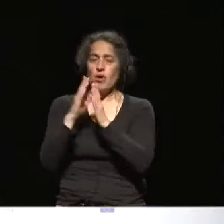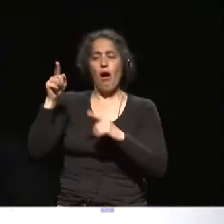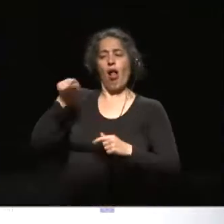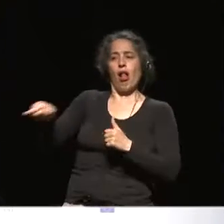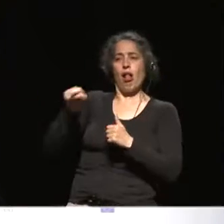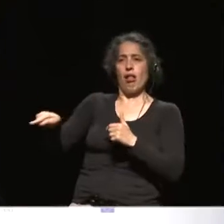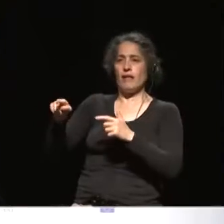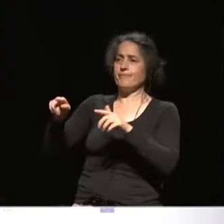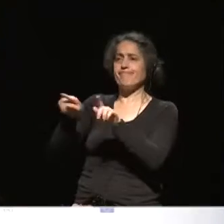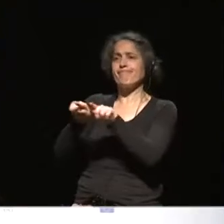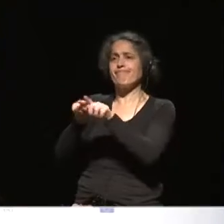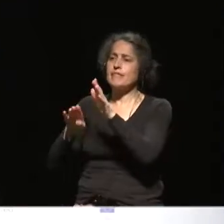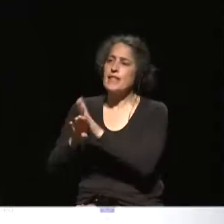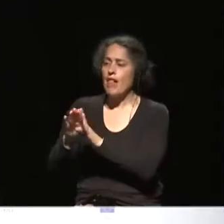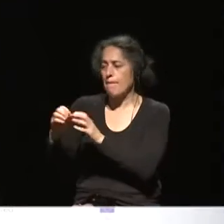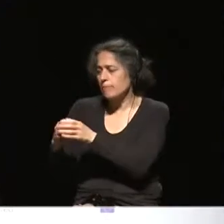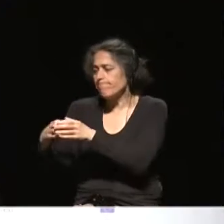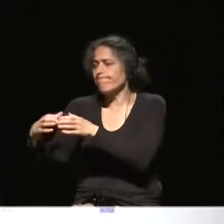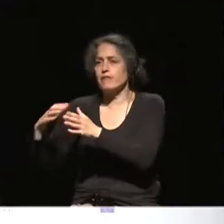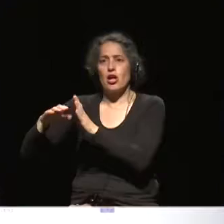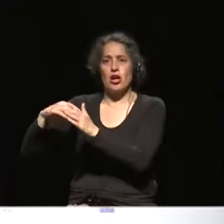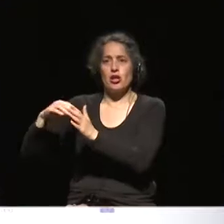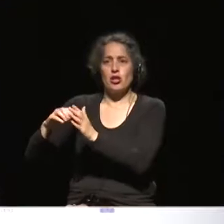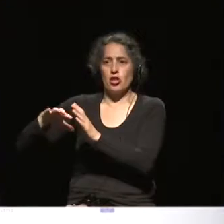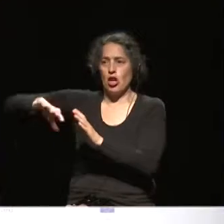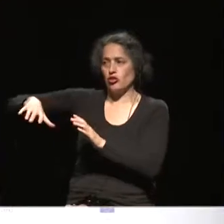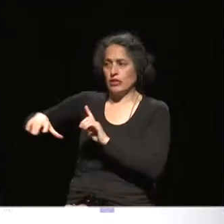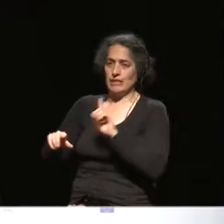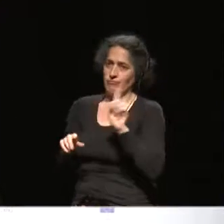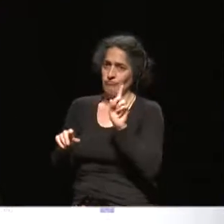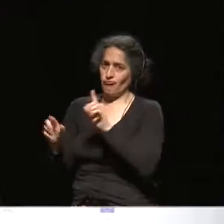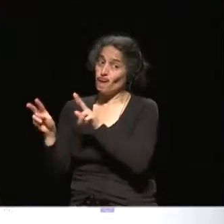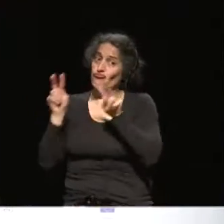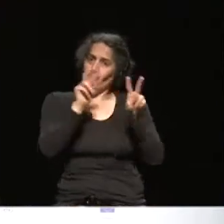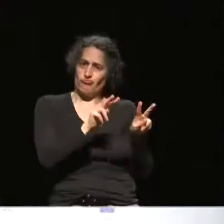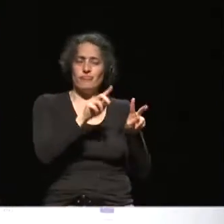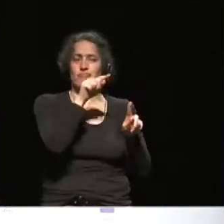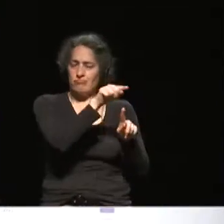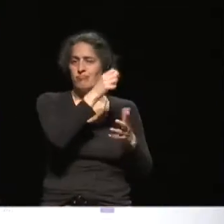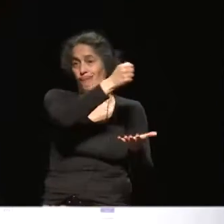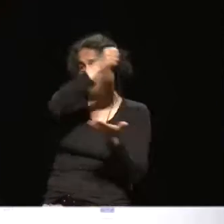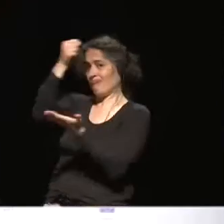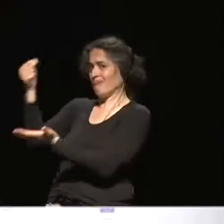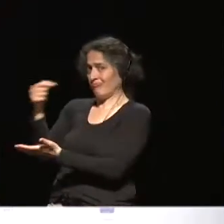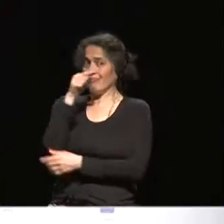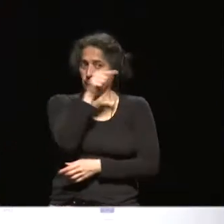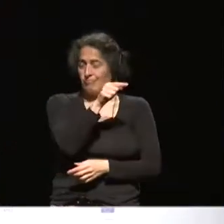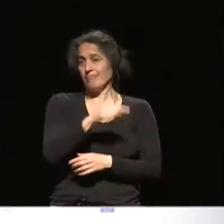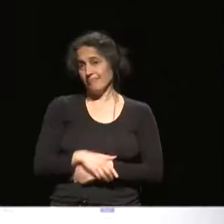that. It was a question and a statement at the same time, and then we will take the last question in this